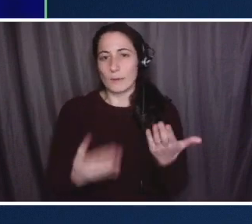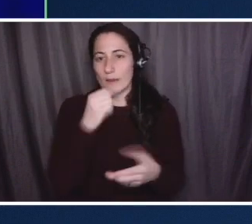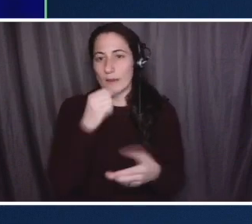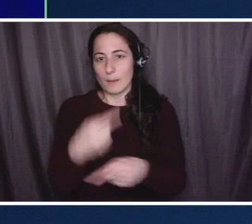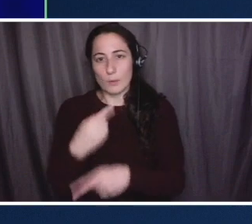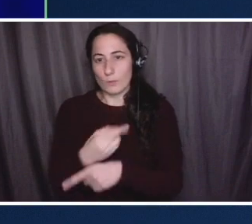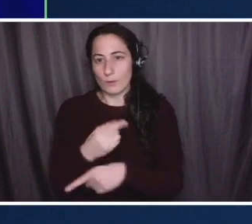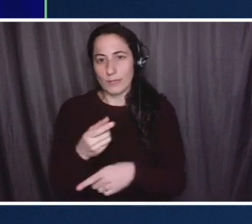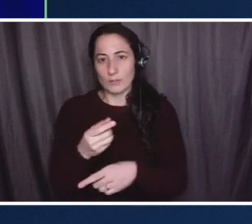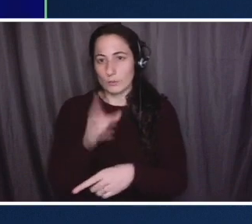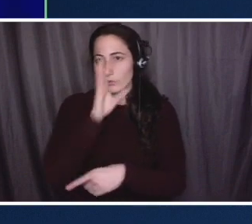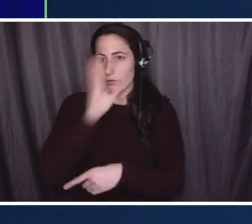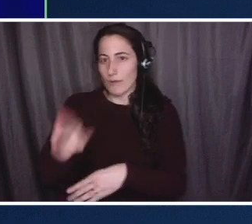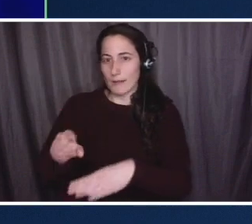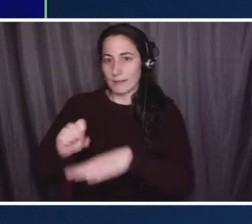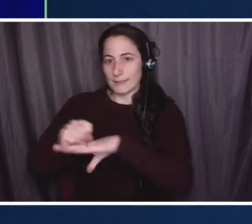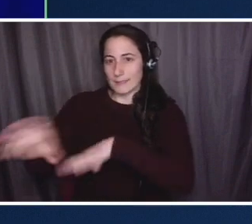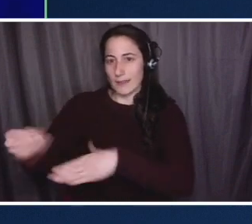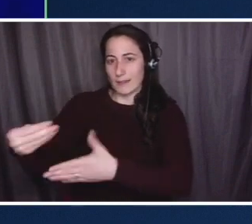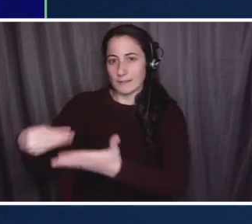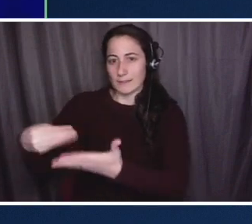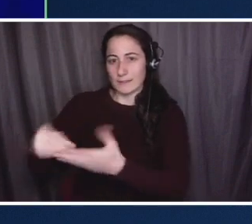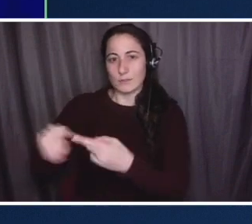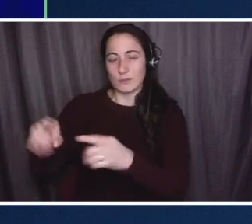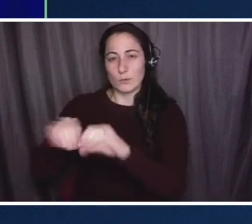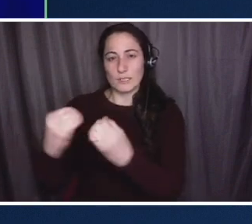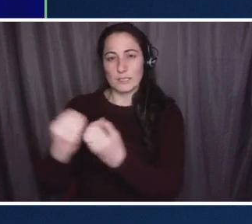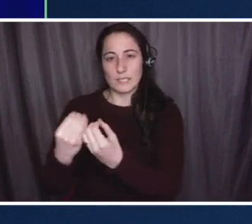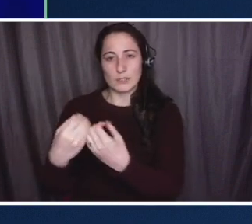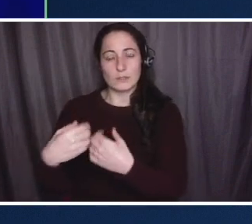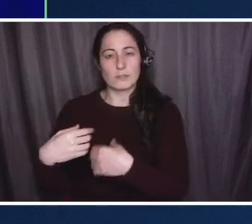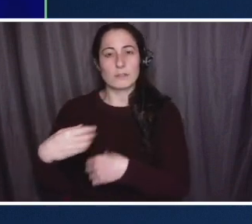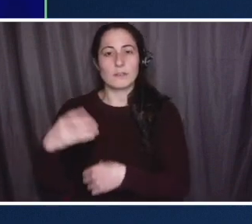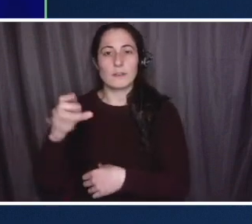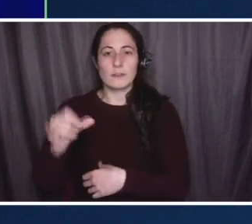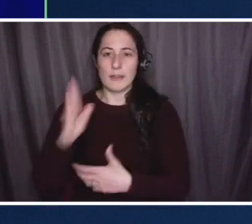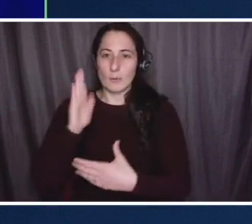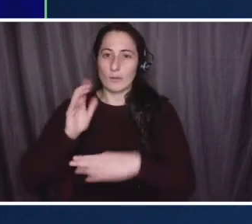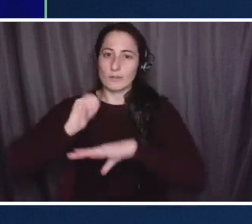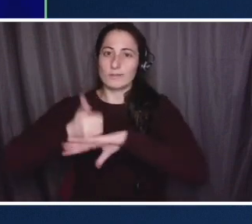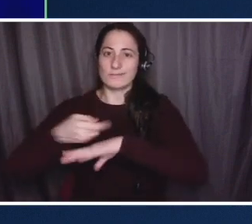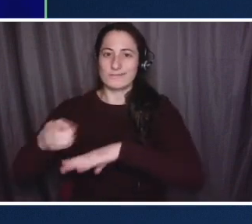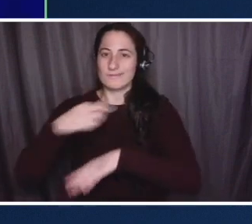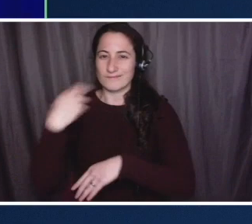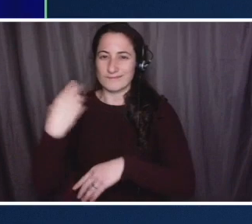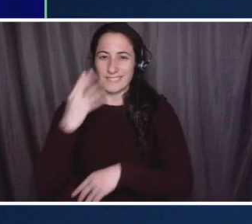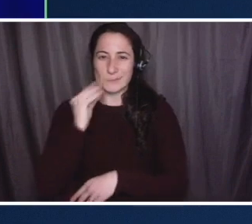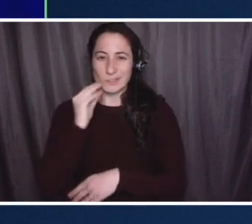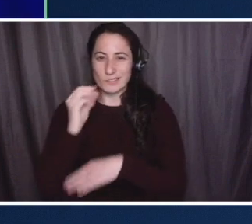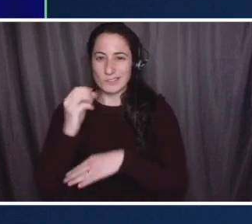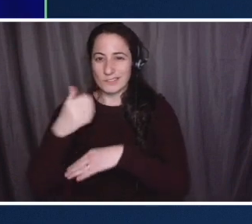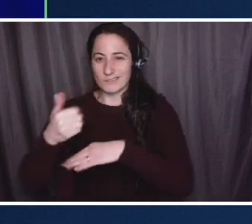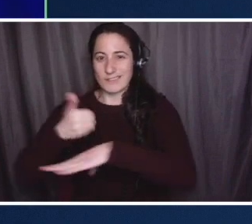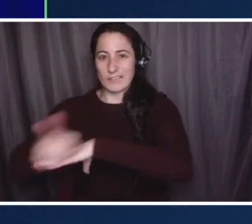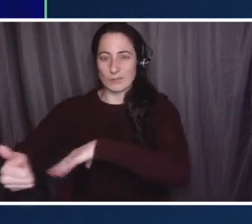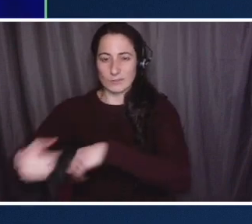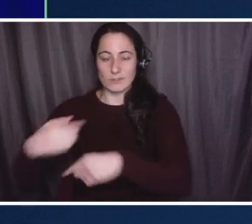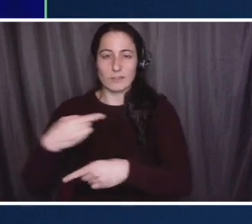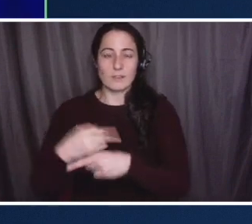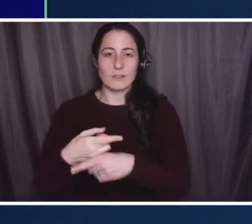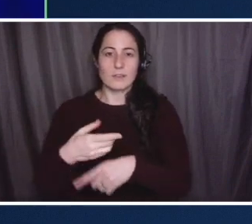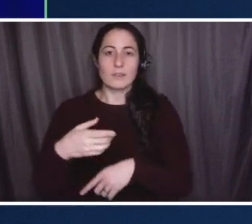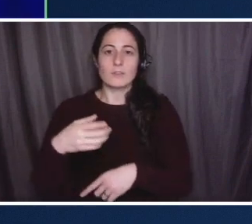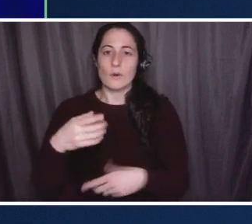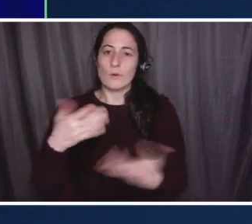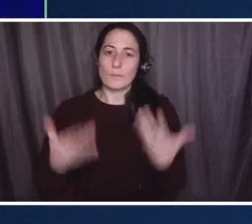to organizations, right, or to local actors, because it actually puts them at risk, right? There's a natural role for us to step into and say, we're able to like take that risk and we're